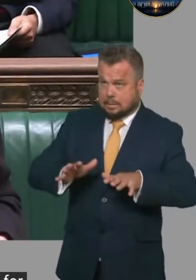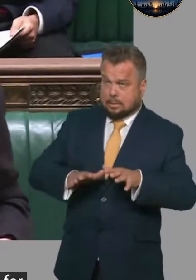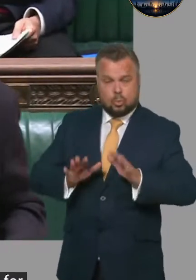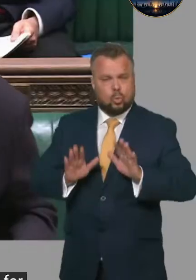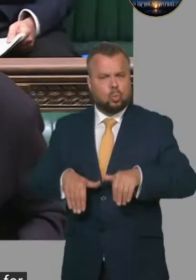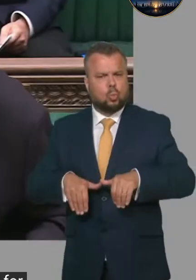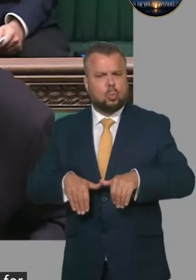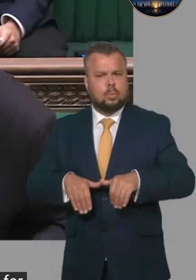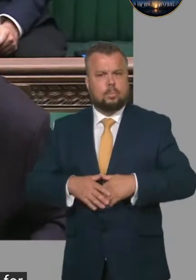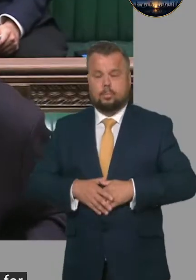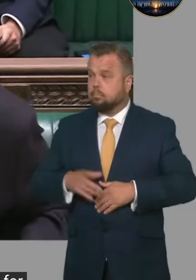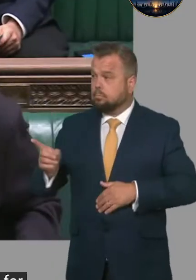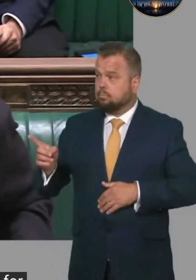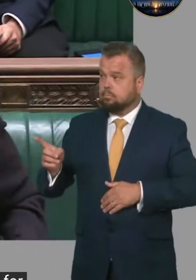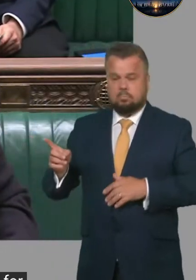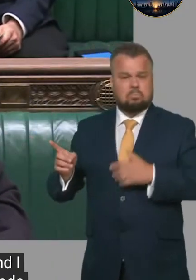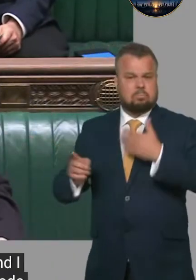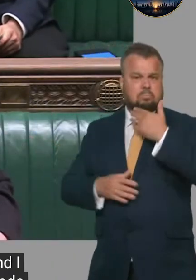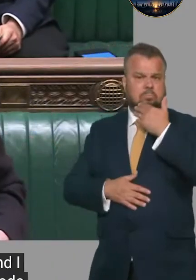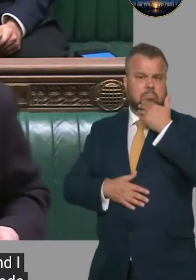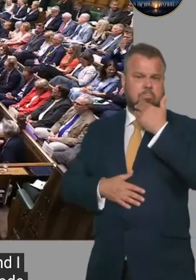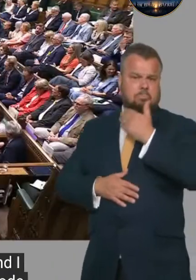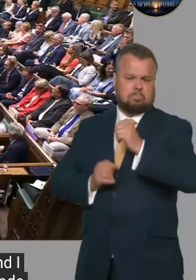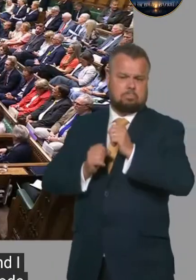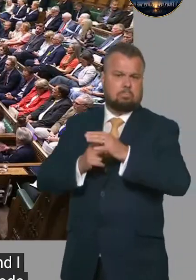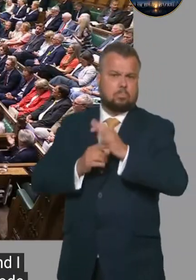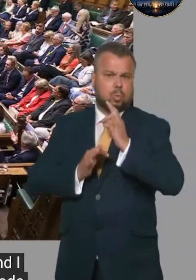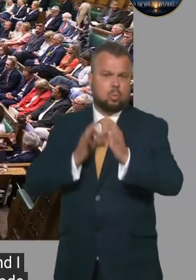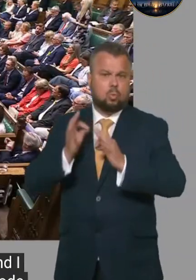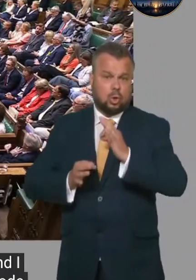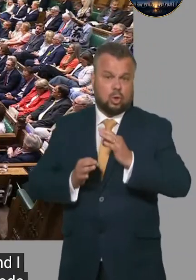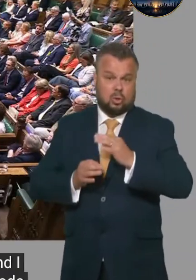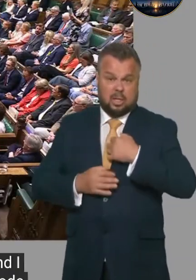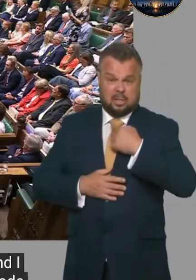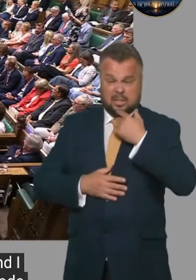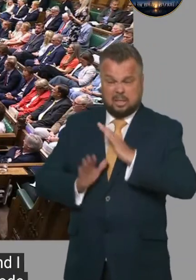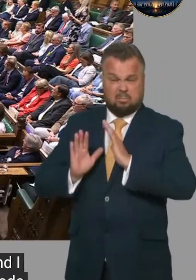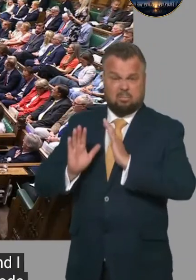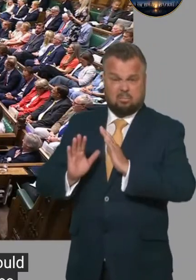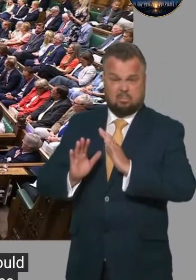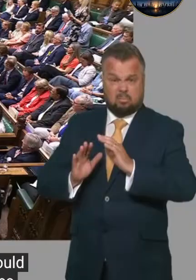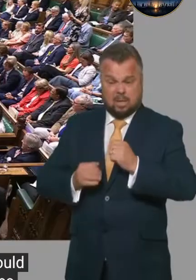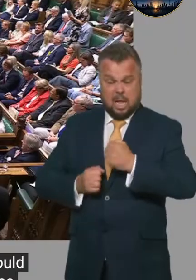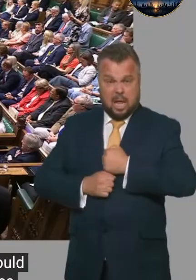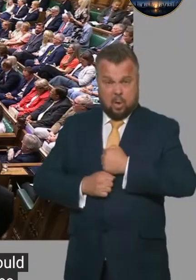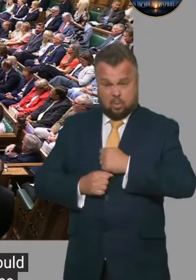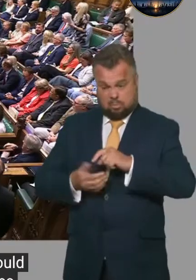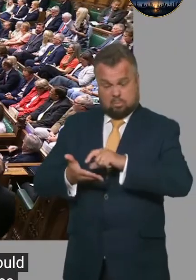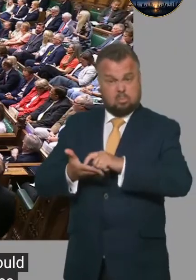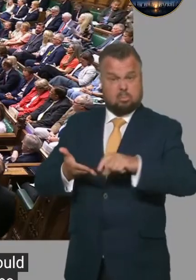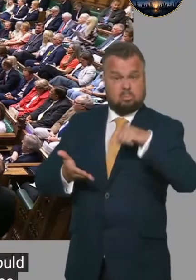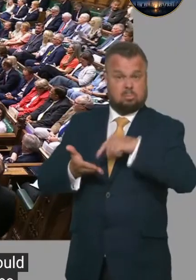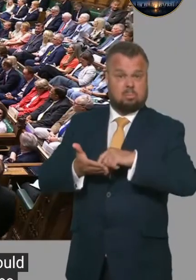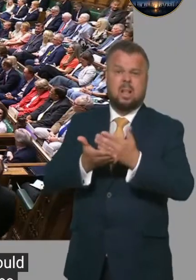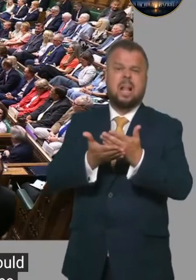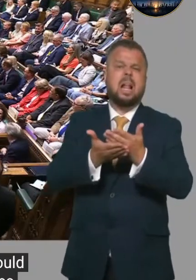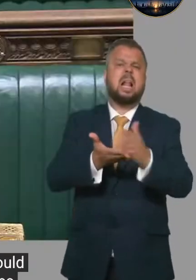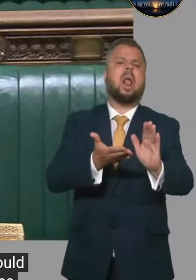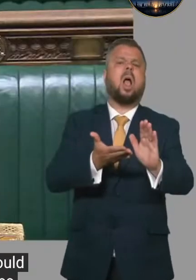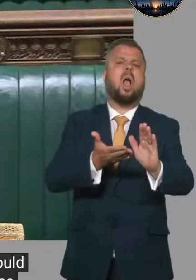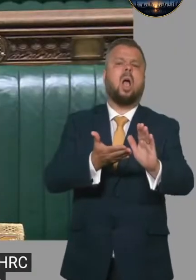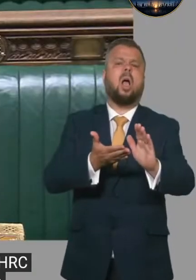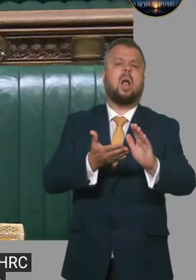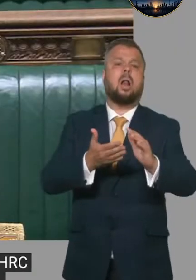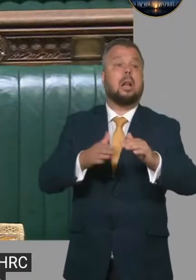is clear that they will be monitoring the impact of the code. Secretary of State Claire Coutinho. Thank you, Mr. Speaker.